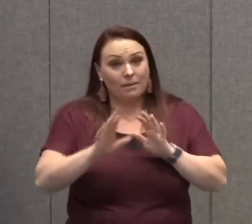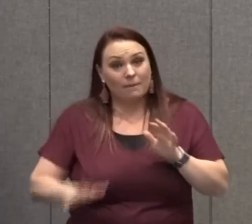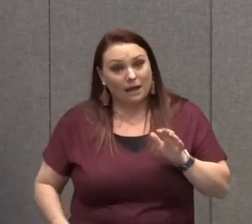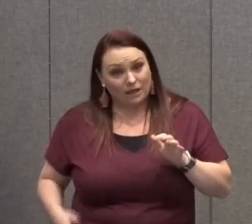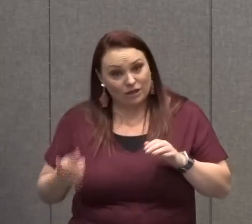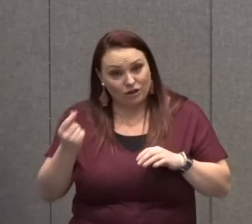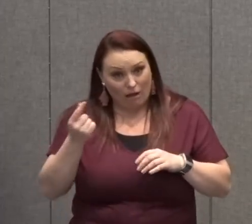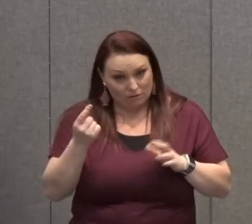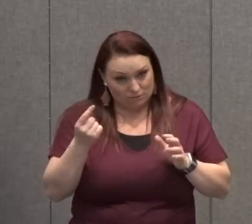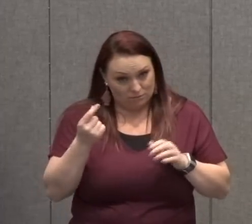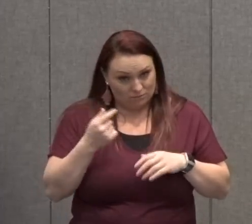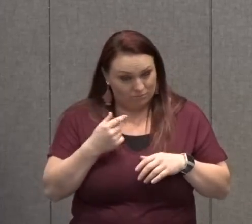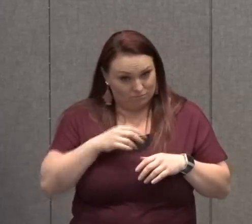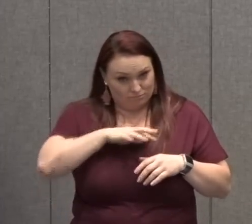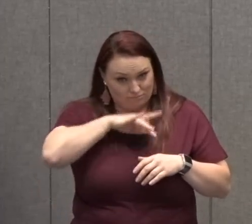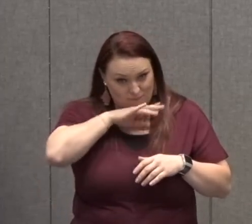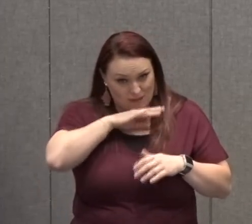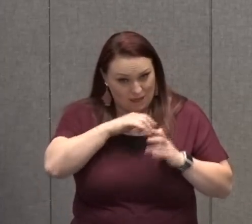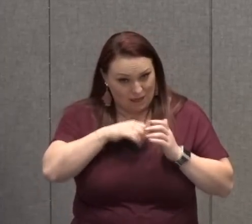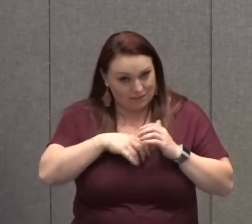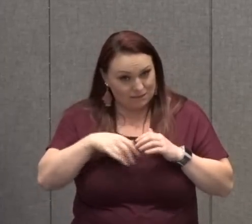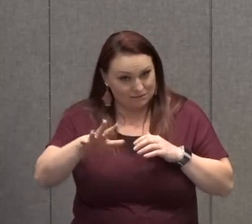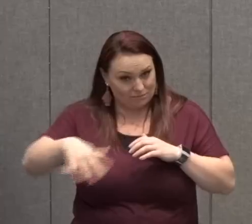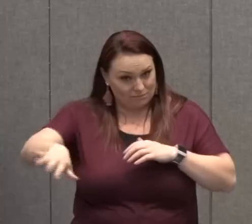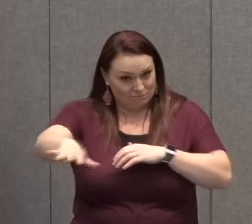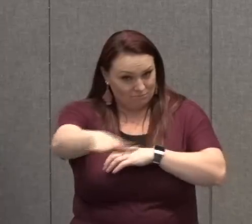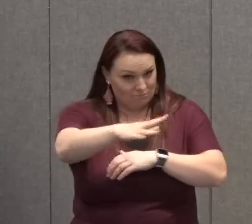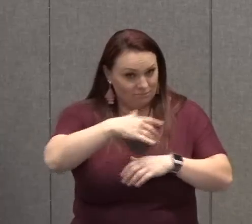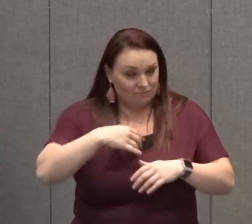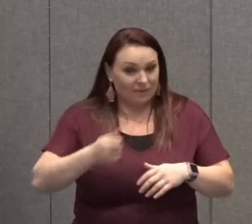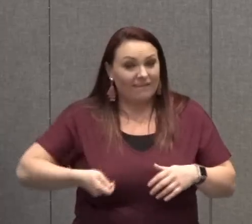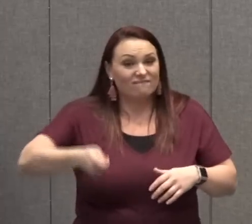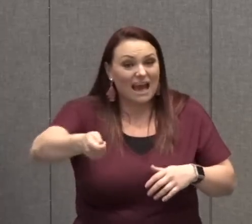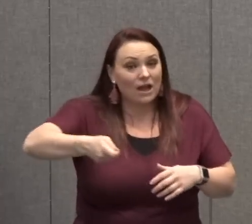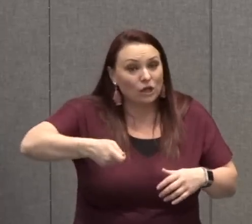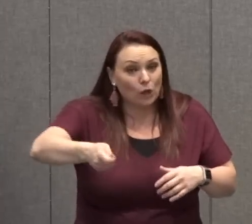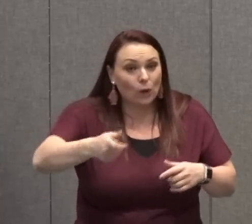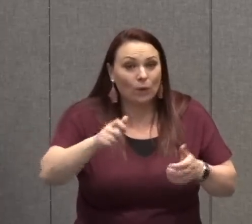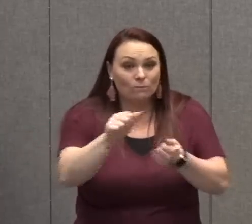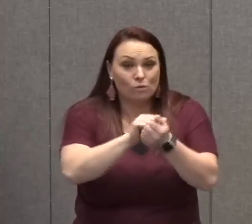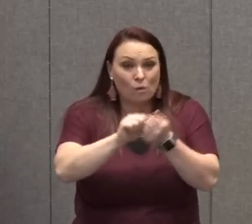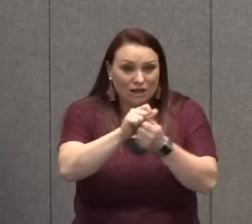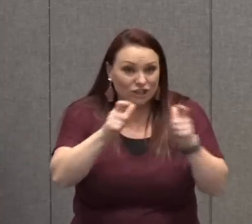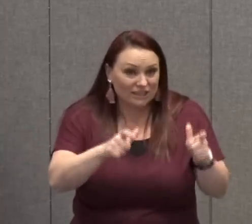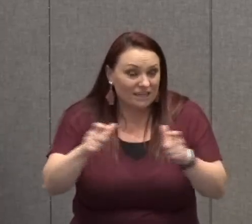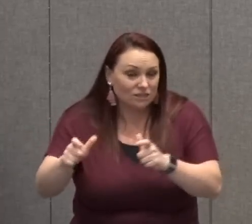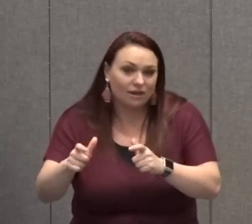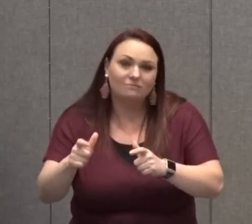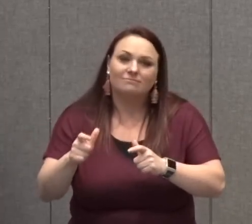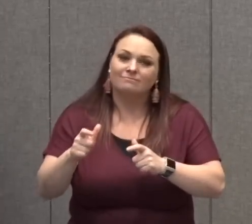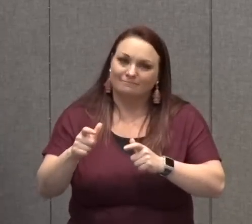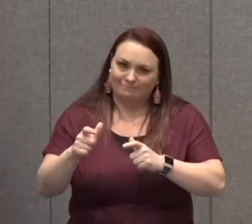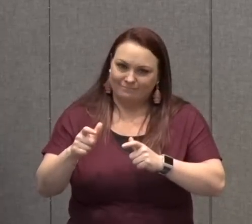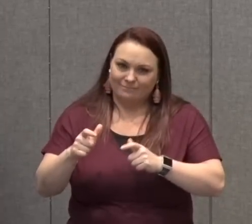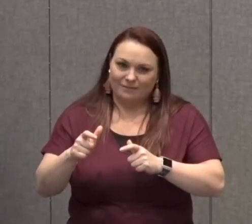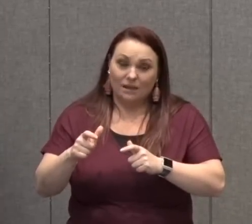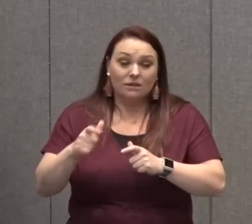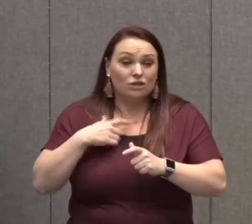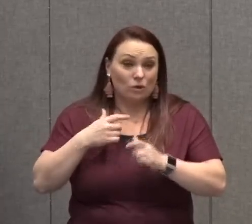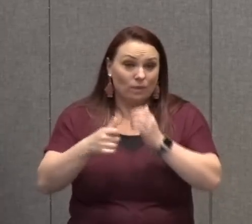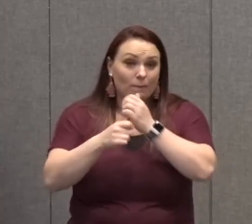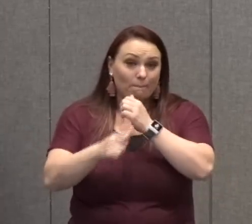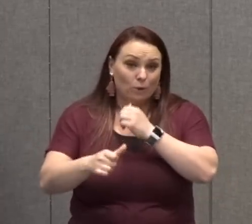dog's little messes around the backyard vacuum dishes I like it the poop fairy